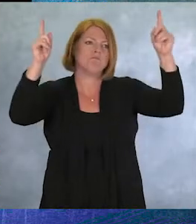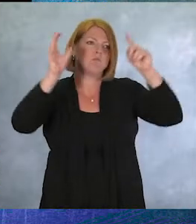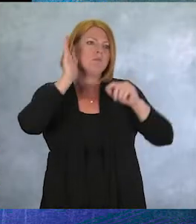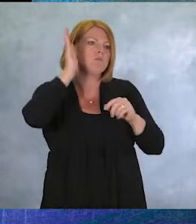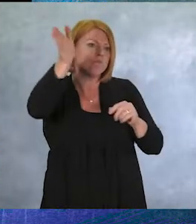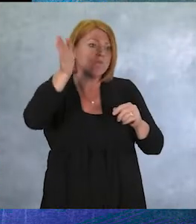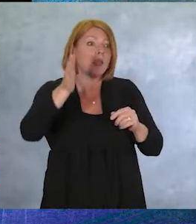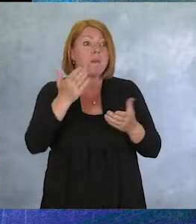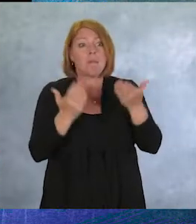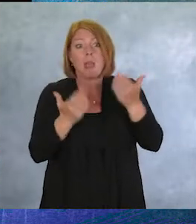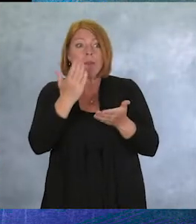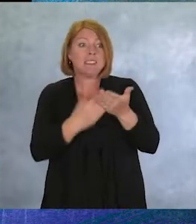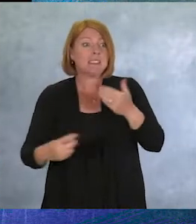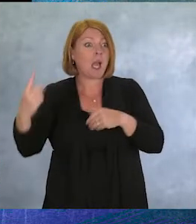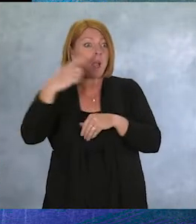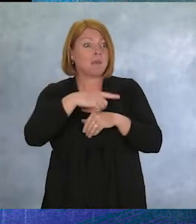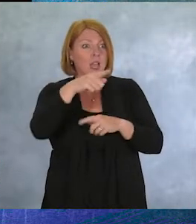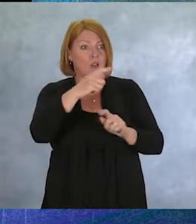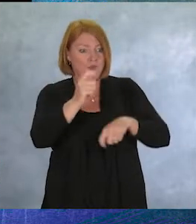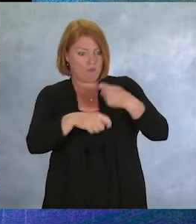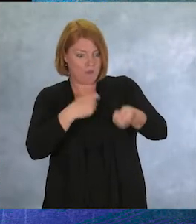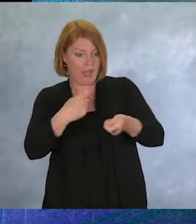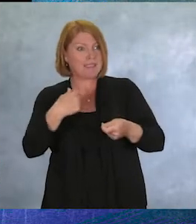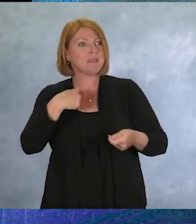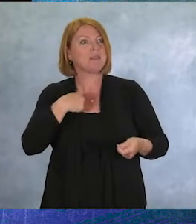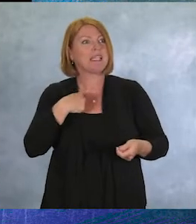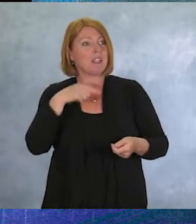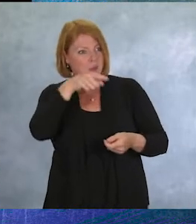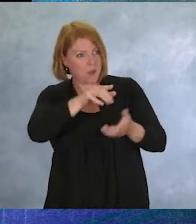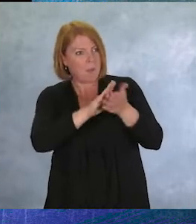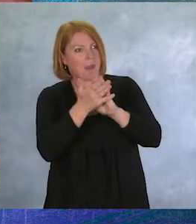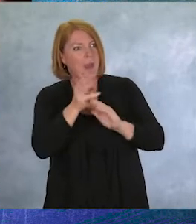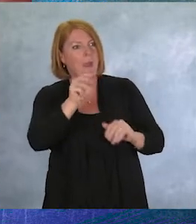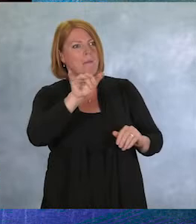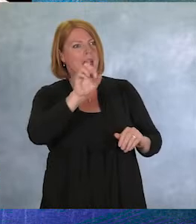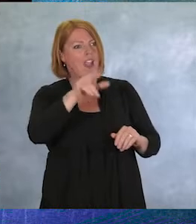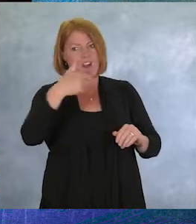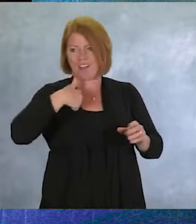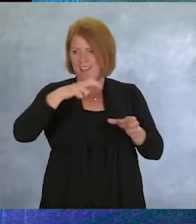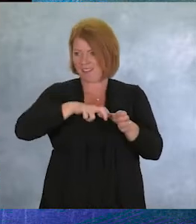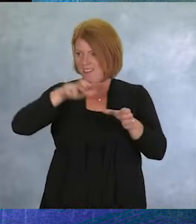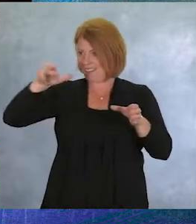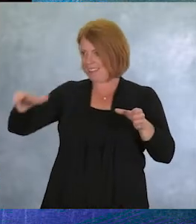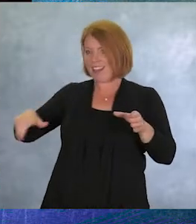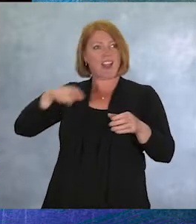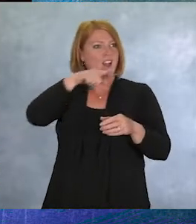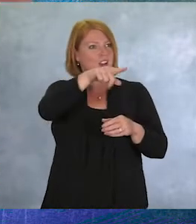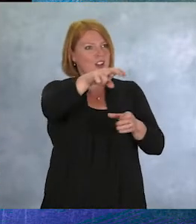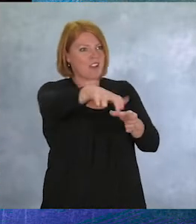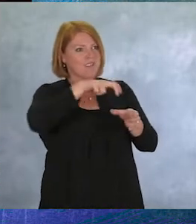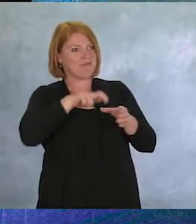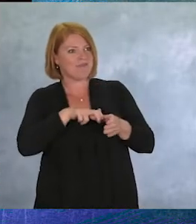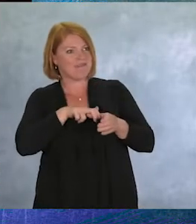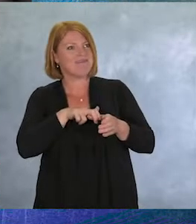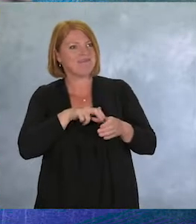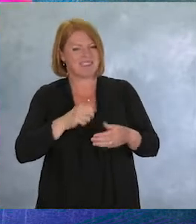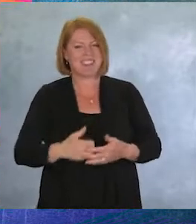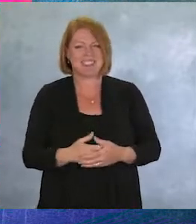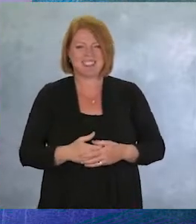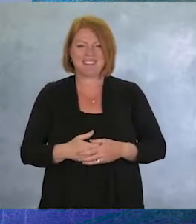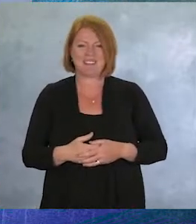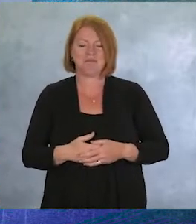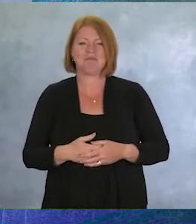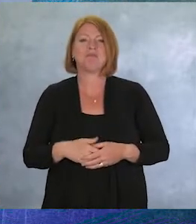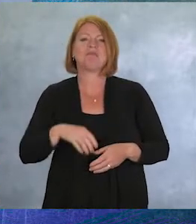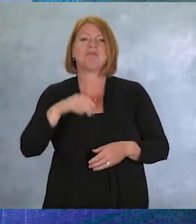And hey, who knows? Maybe one day you'll be the mayor of Tempe. Maybe I can like get out of this chair here and you can come and take my